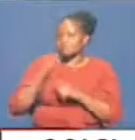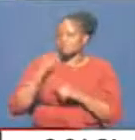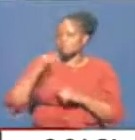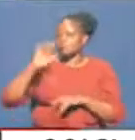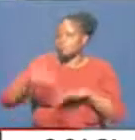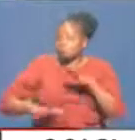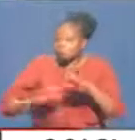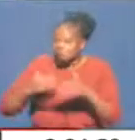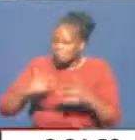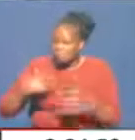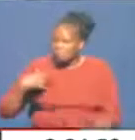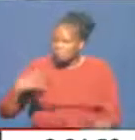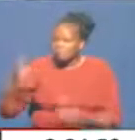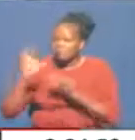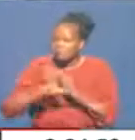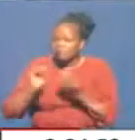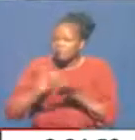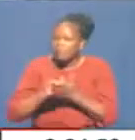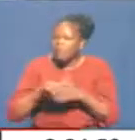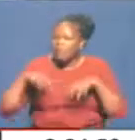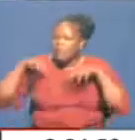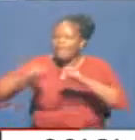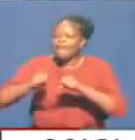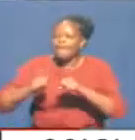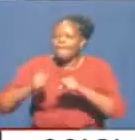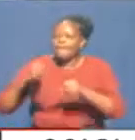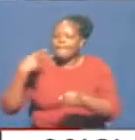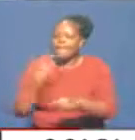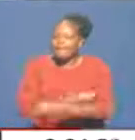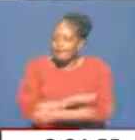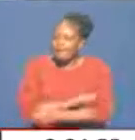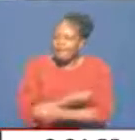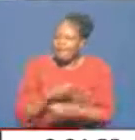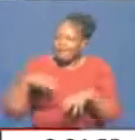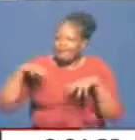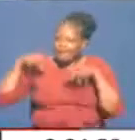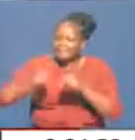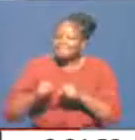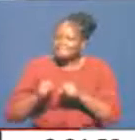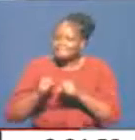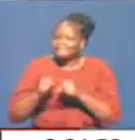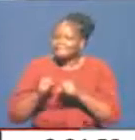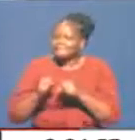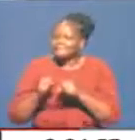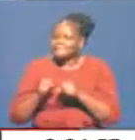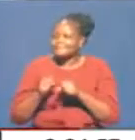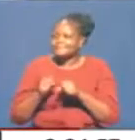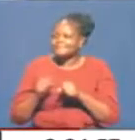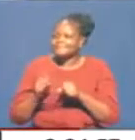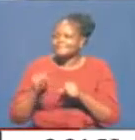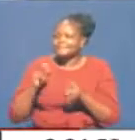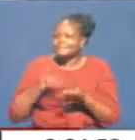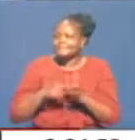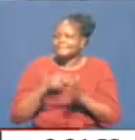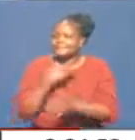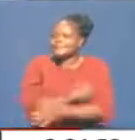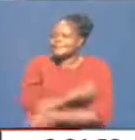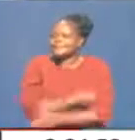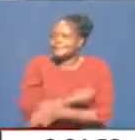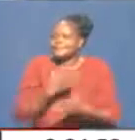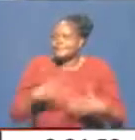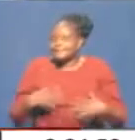rich countries that had booked the vaccines. They had booked the supply chain. So when they vaccinated their populations and